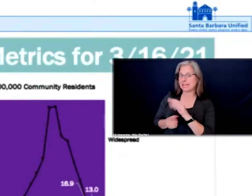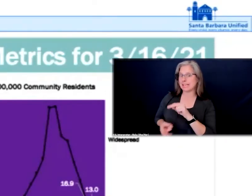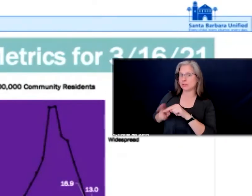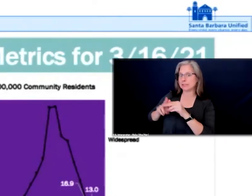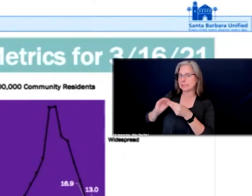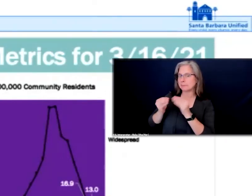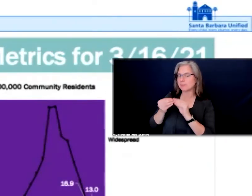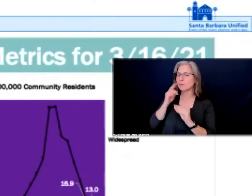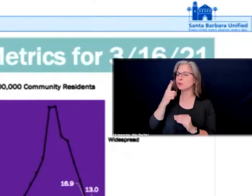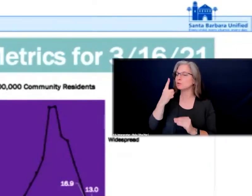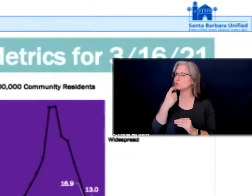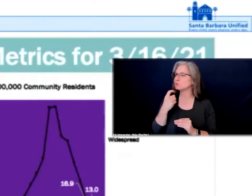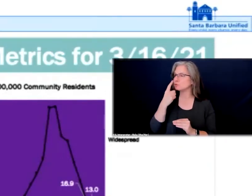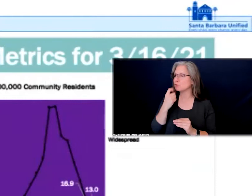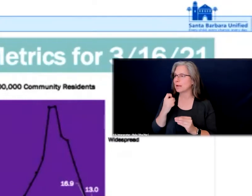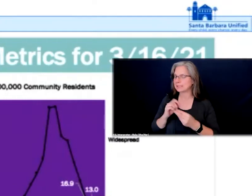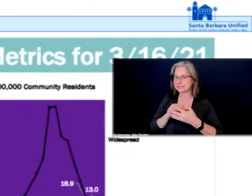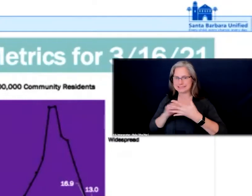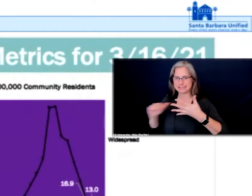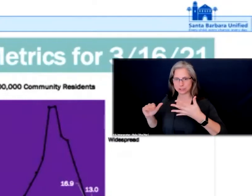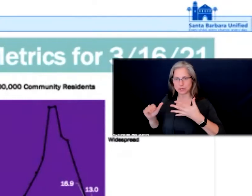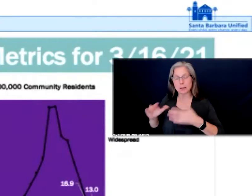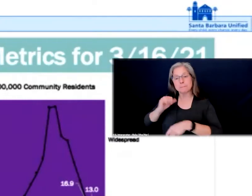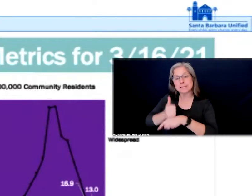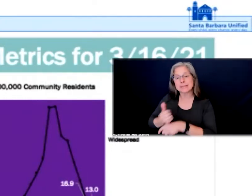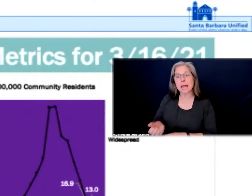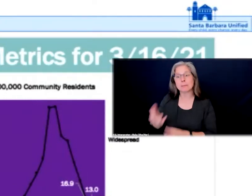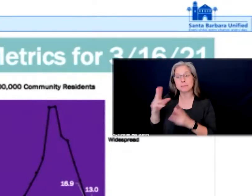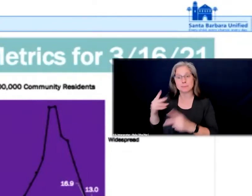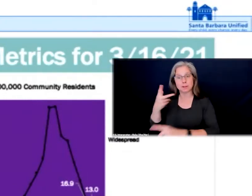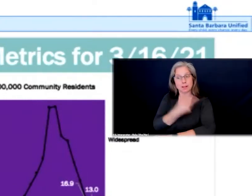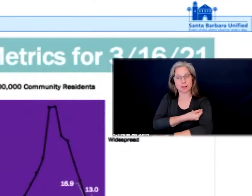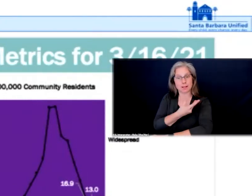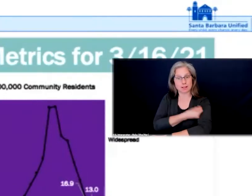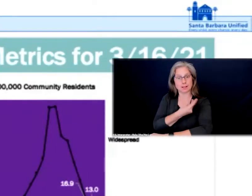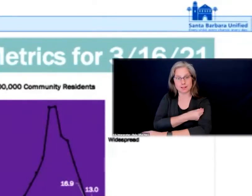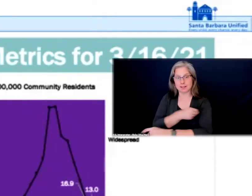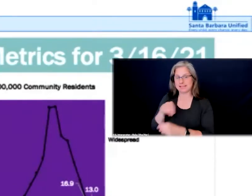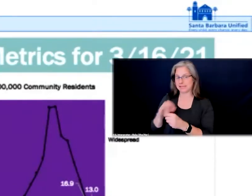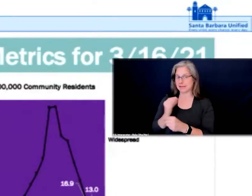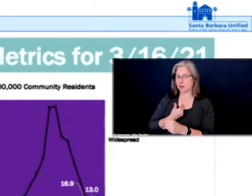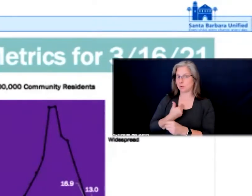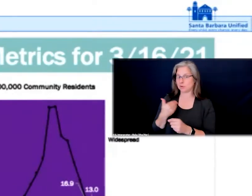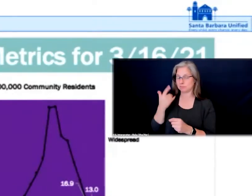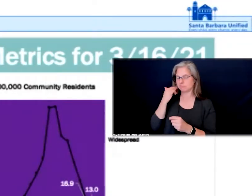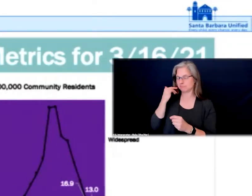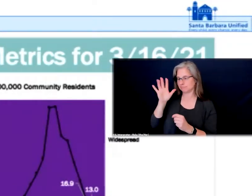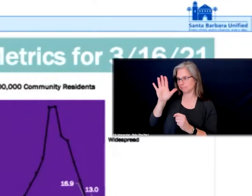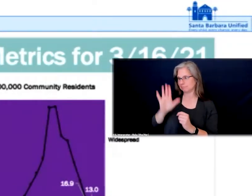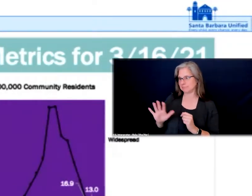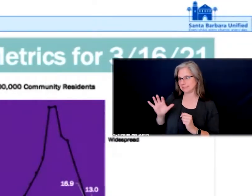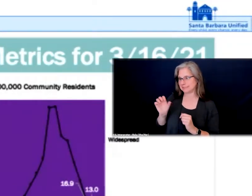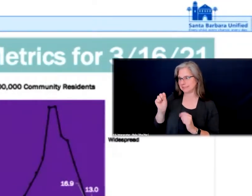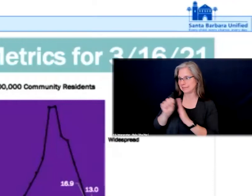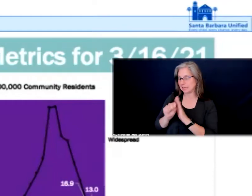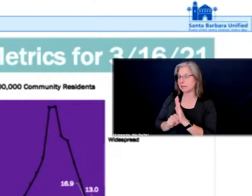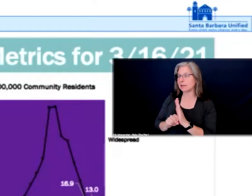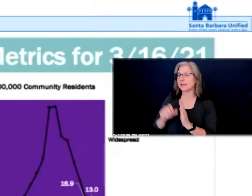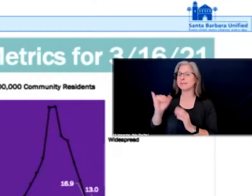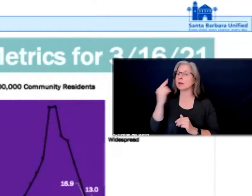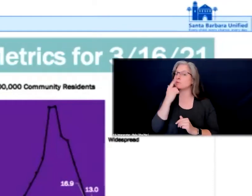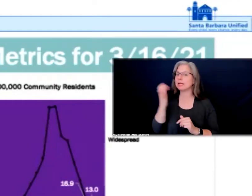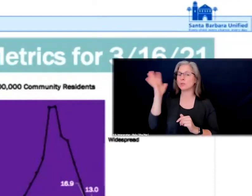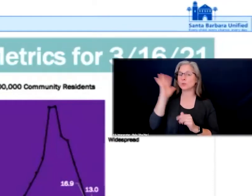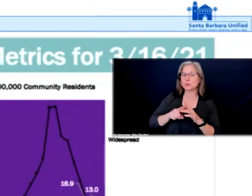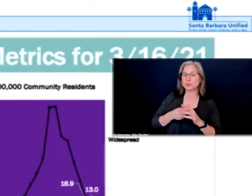for the red tier based on how many people had been vaccinated in our state. So the red tier used to start at 7,